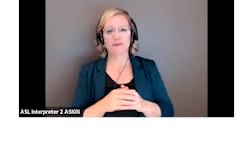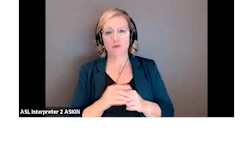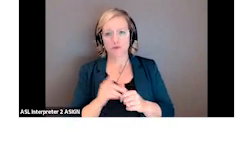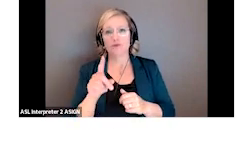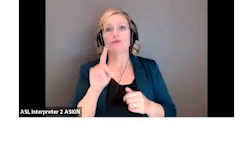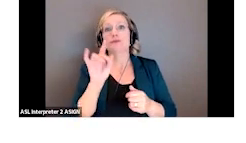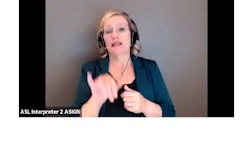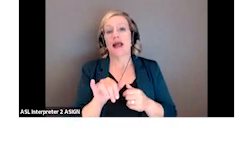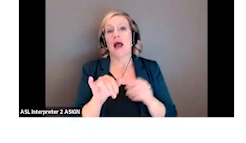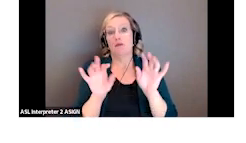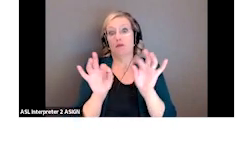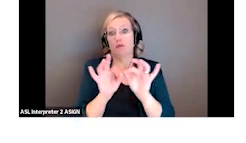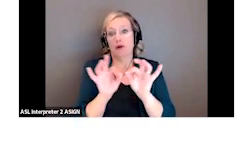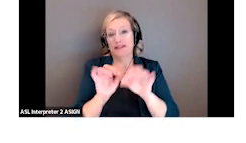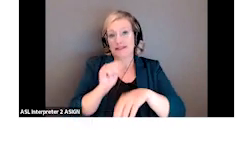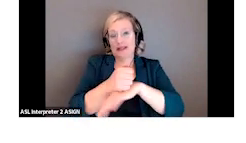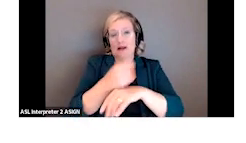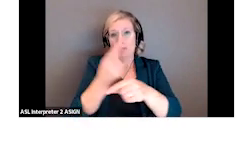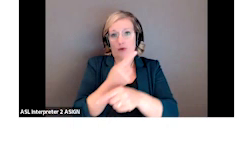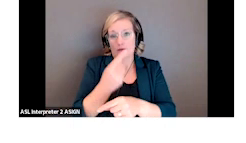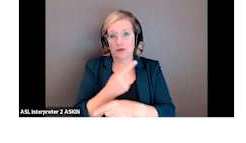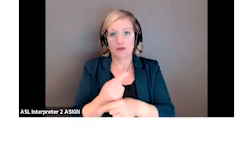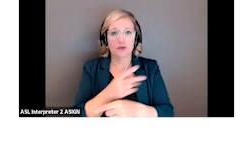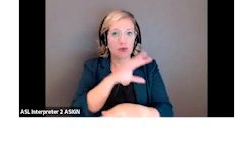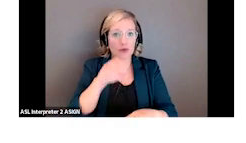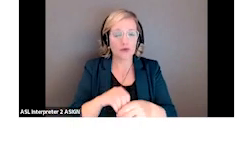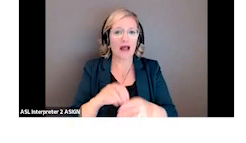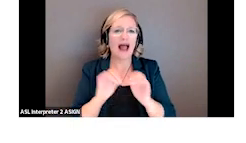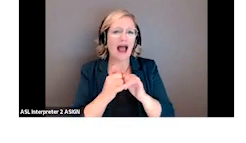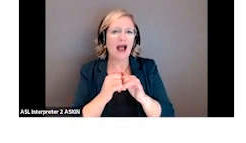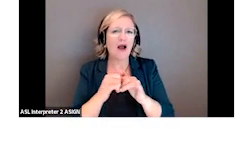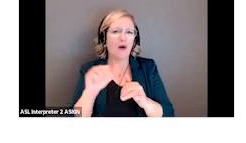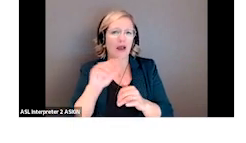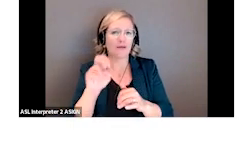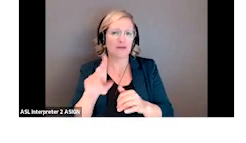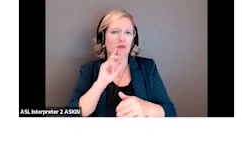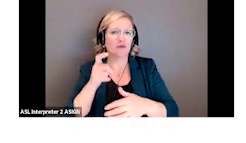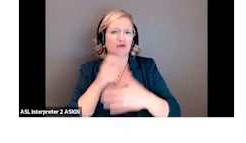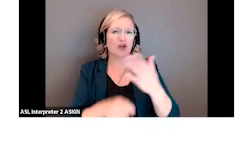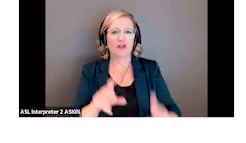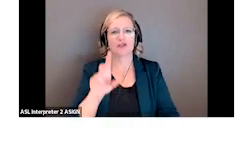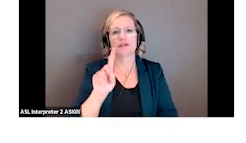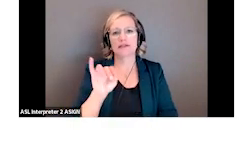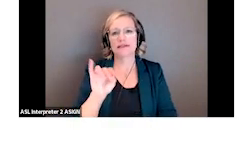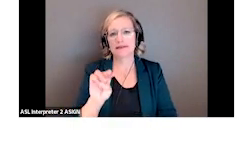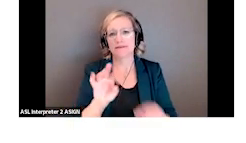your pricing is set properly to account for how Amazon's going to charge you that fee.